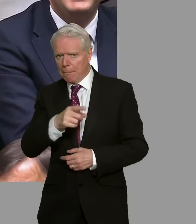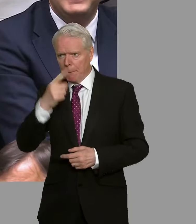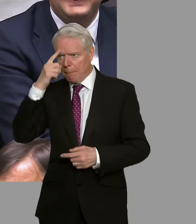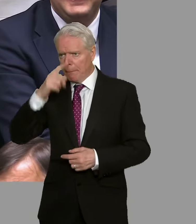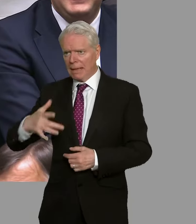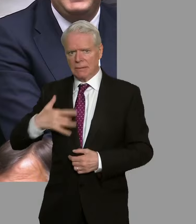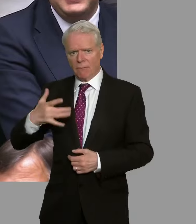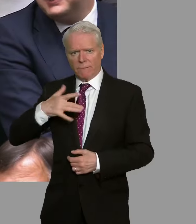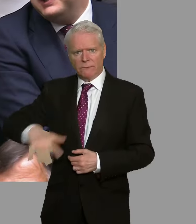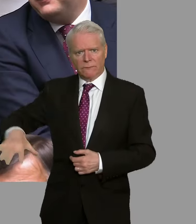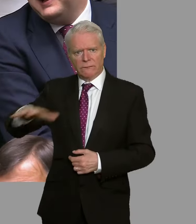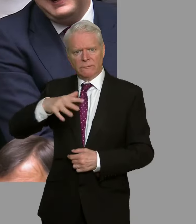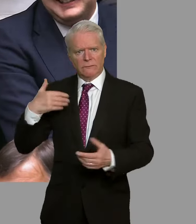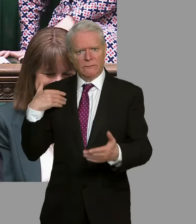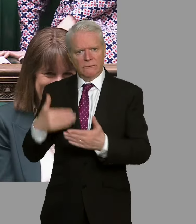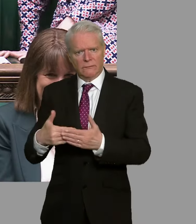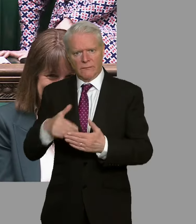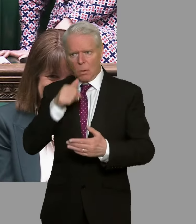Mr. Speaker,